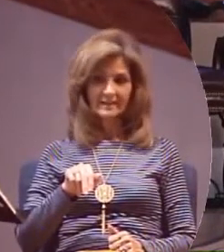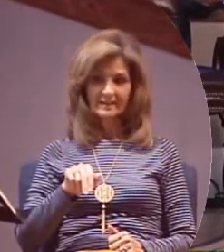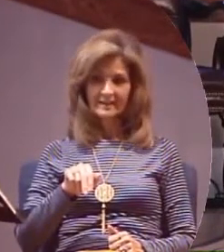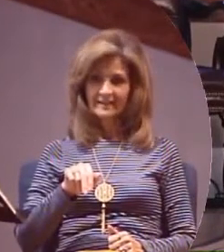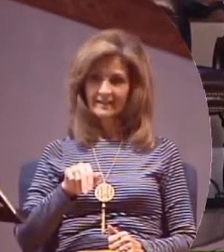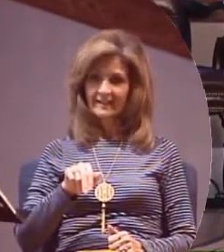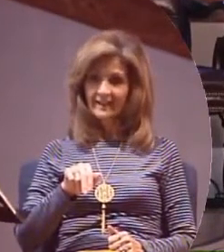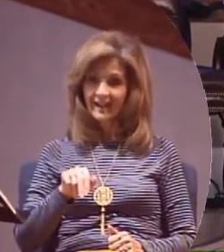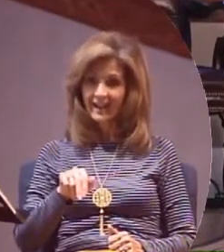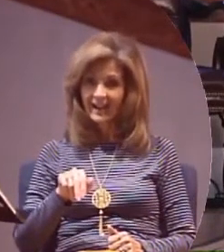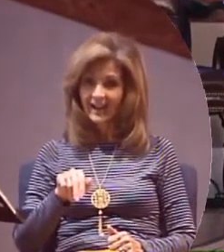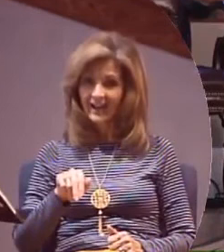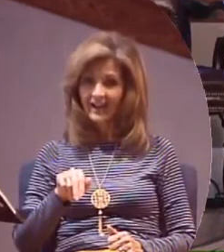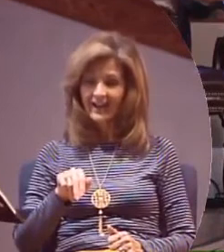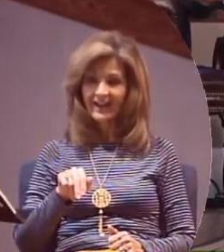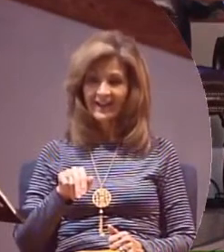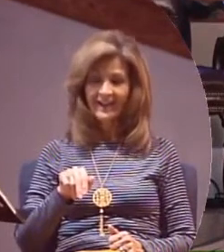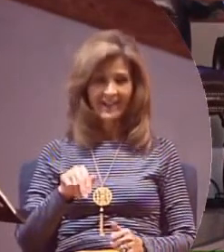Who?